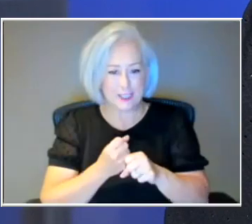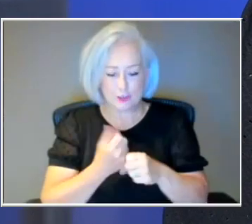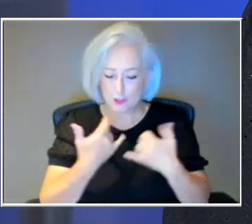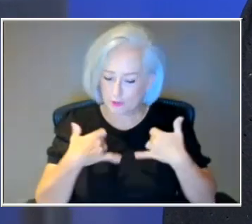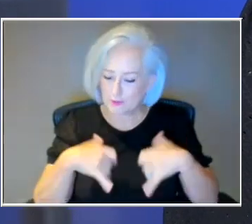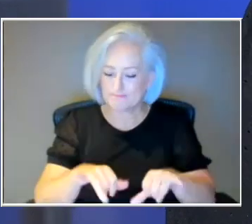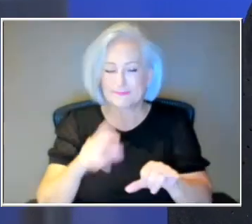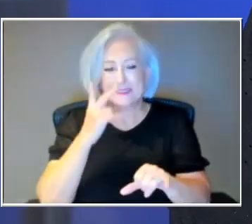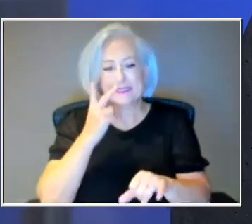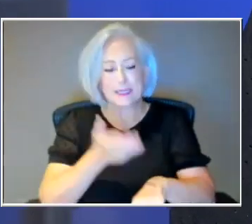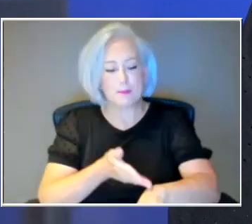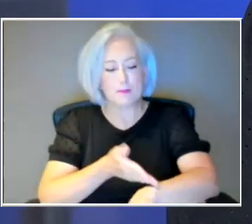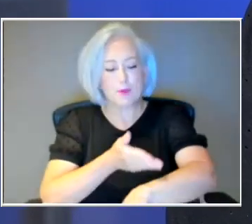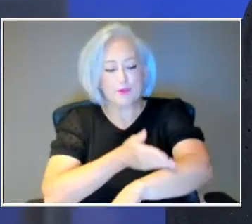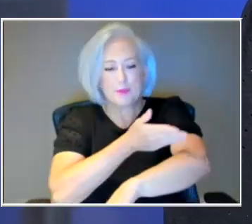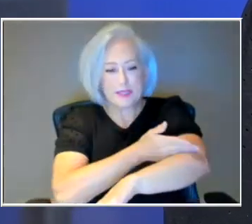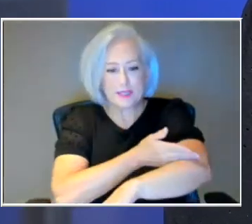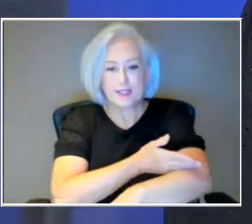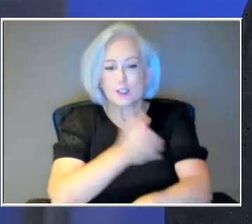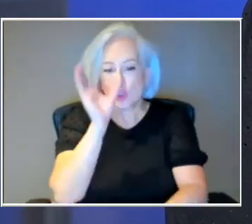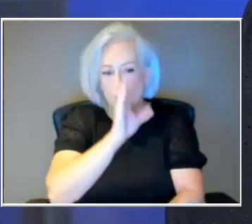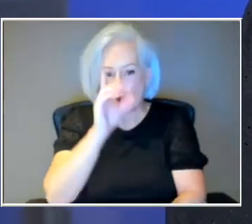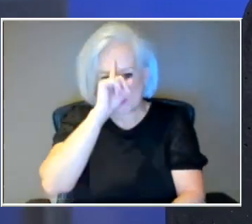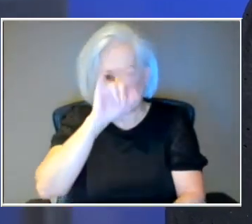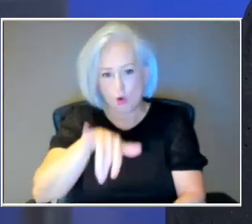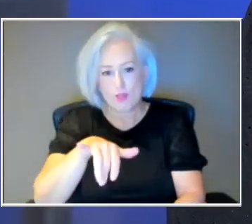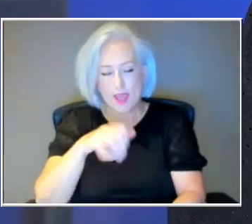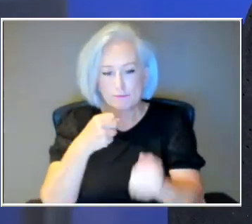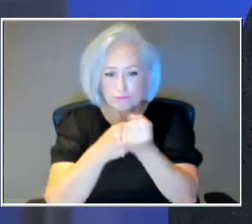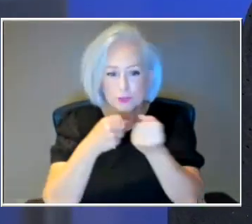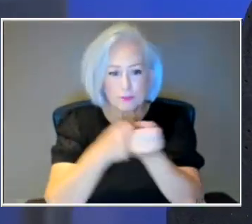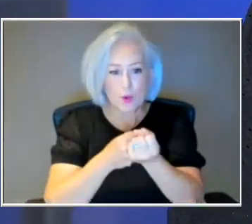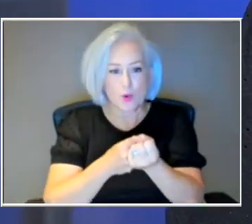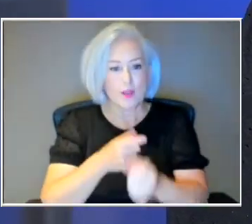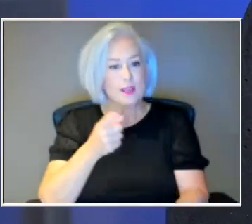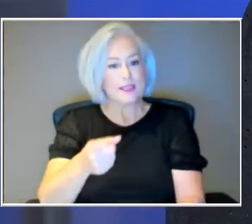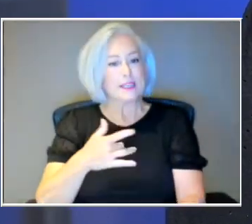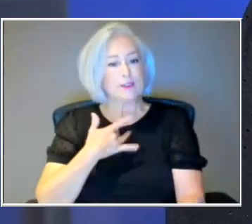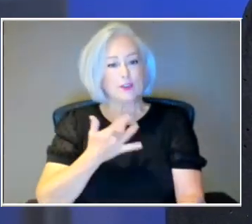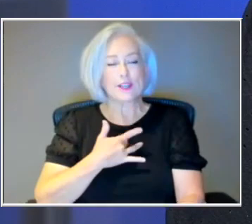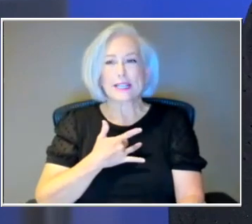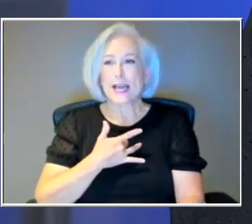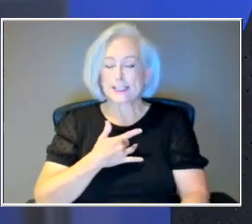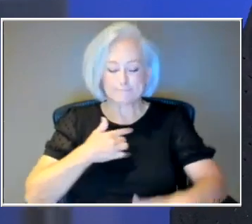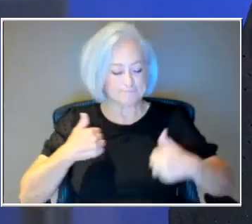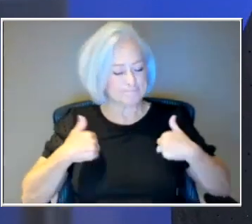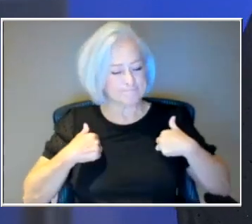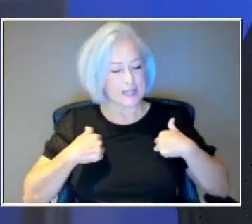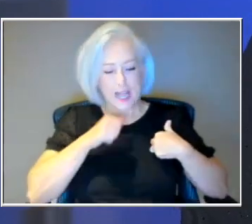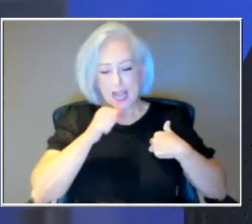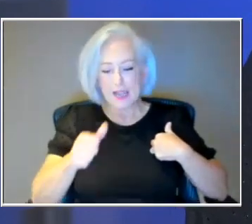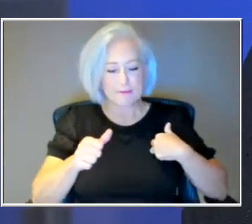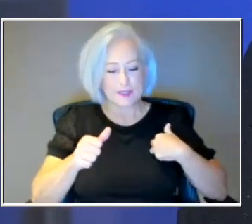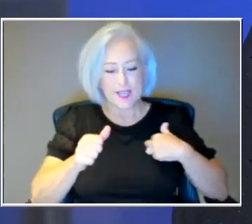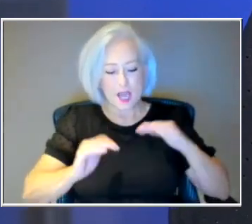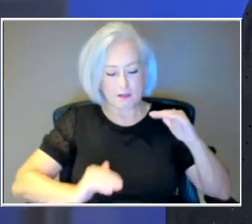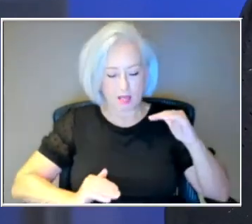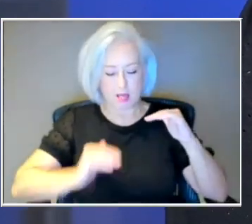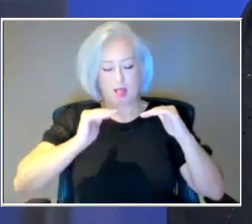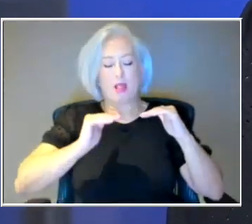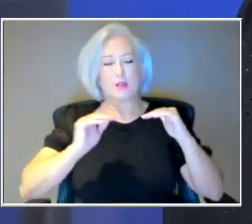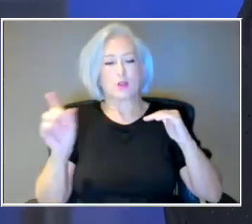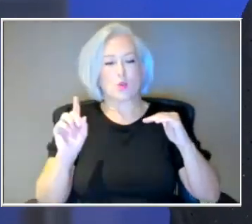being able to seek that out, if you know that you're not back where you want to be, and you know there are things that you really are very motivated or